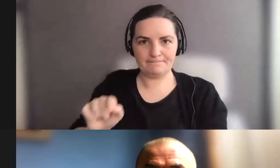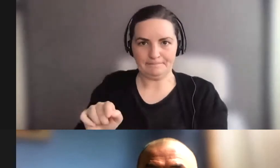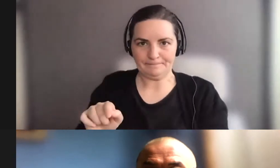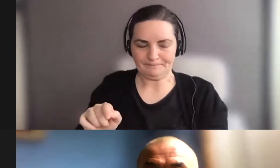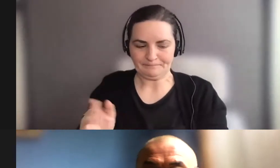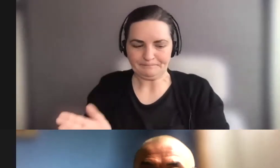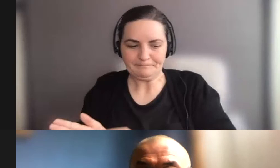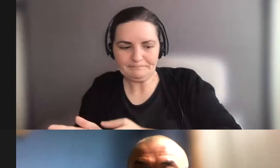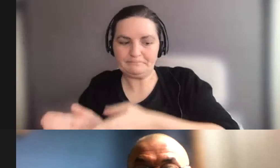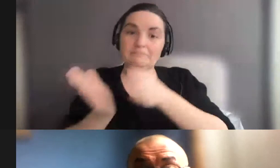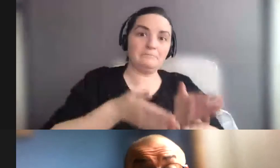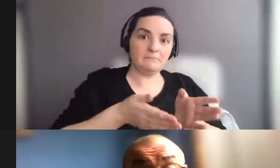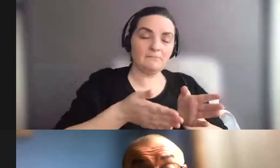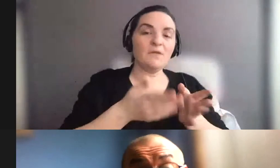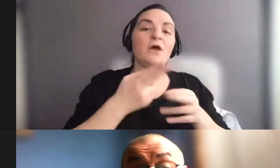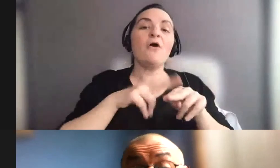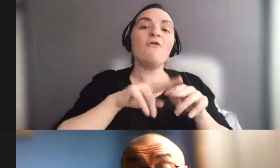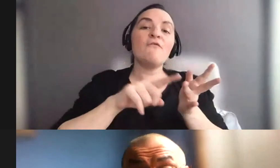Formative assessment